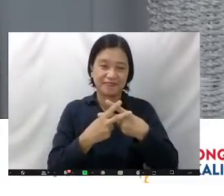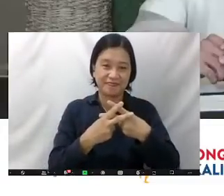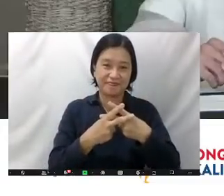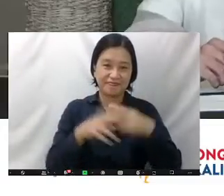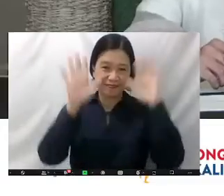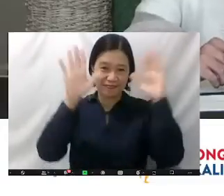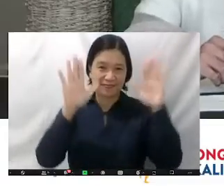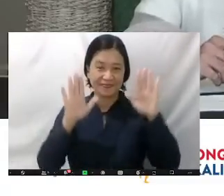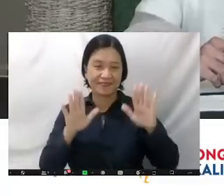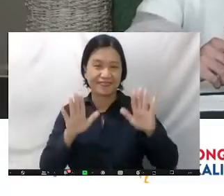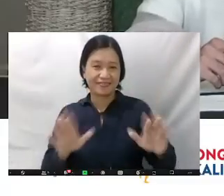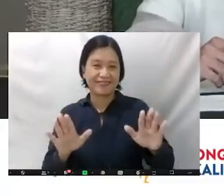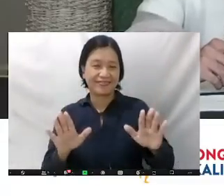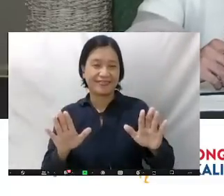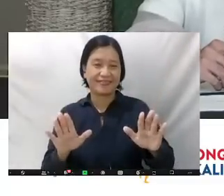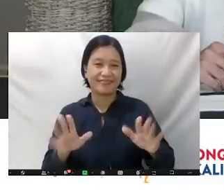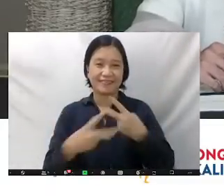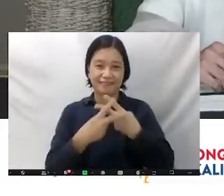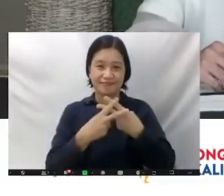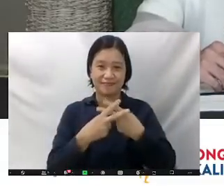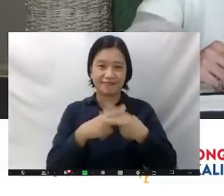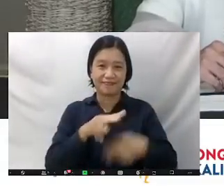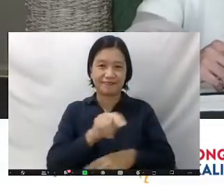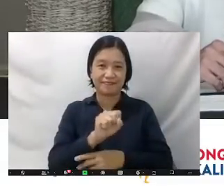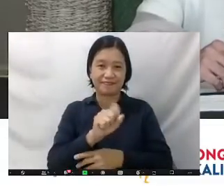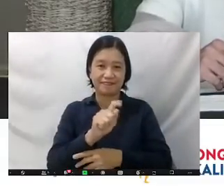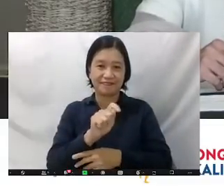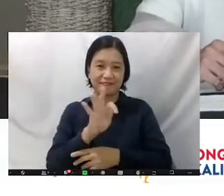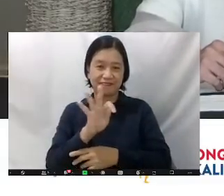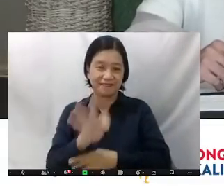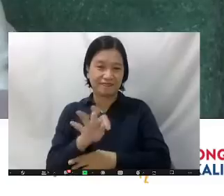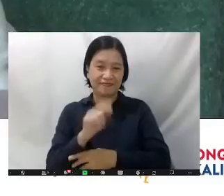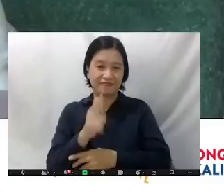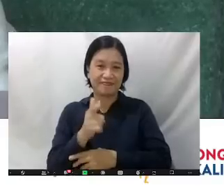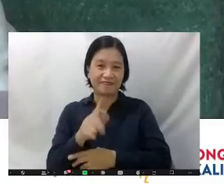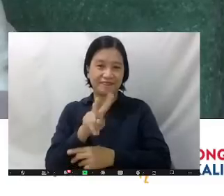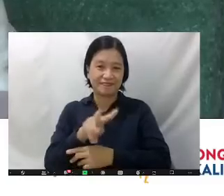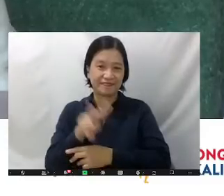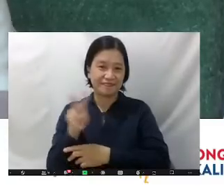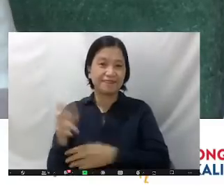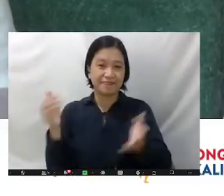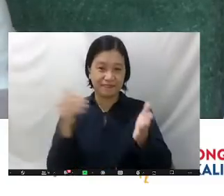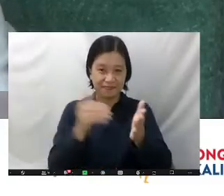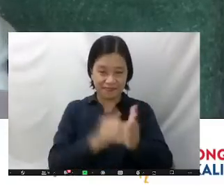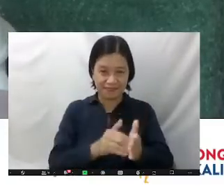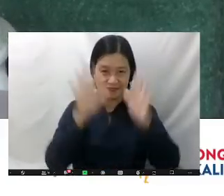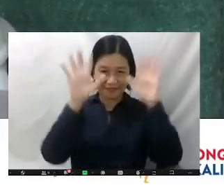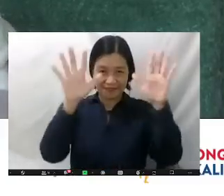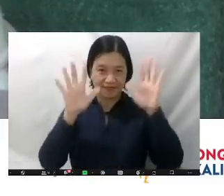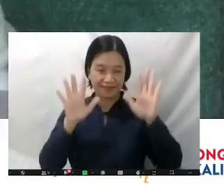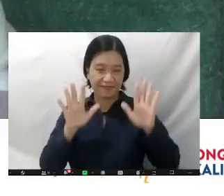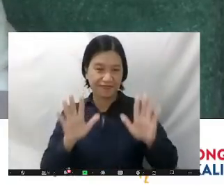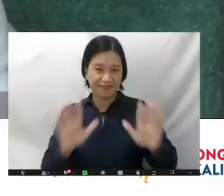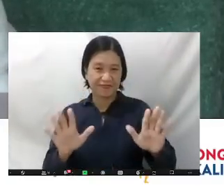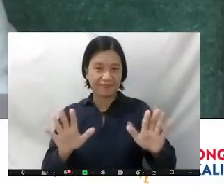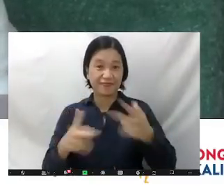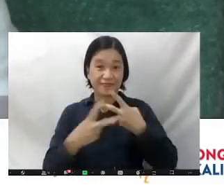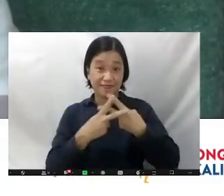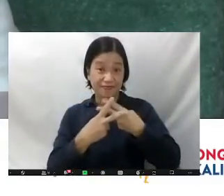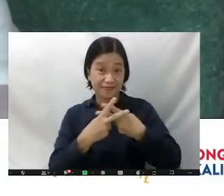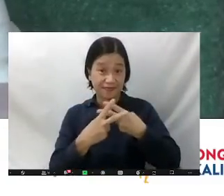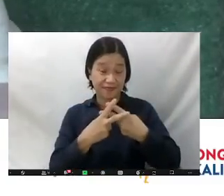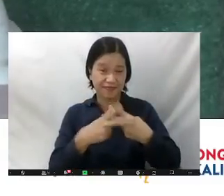NSTF2022. Again, let's mark this day and trend worldwide with hashtag STEMAzingFuture. Again, that's hashtag